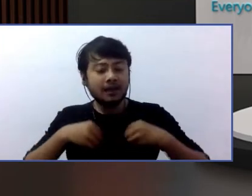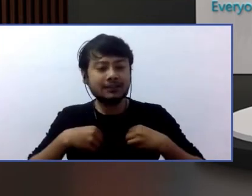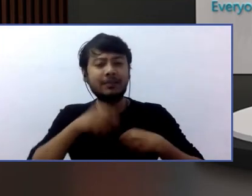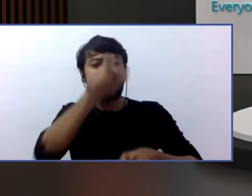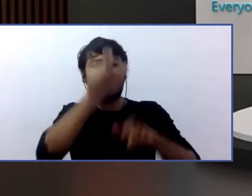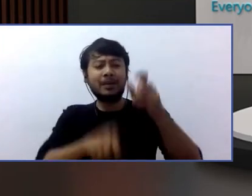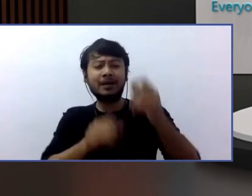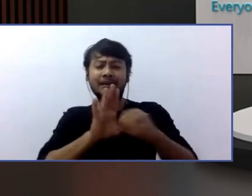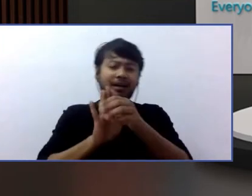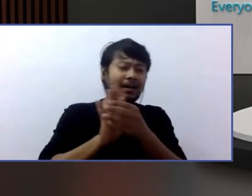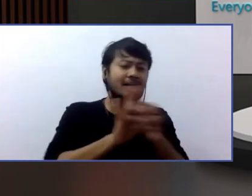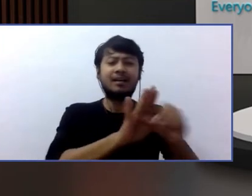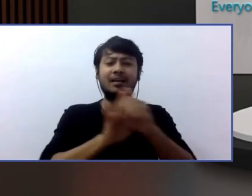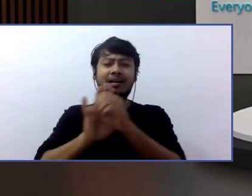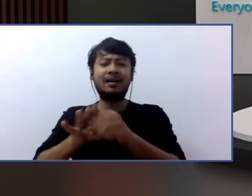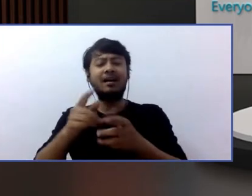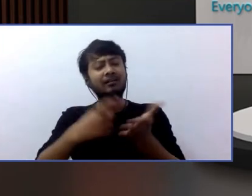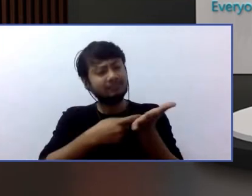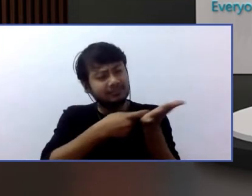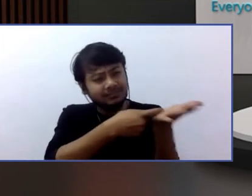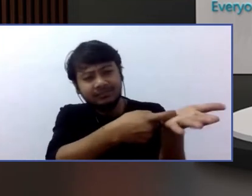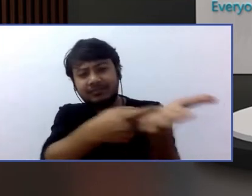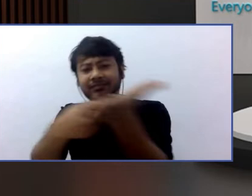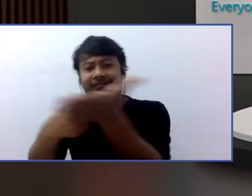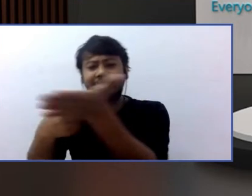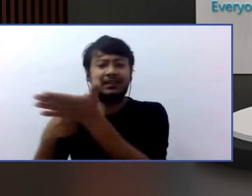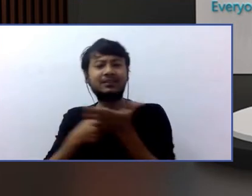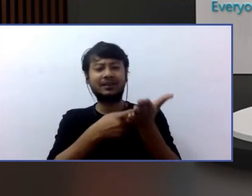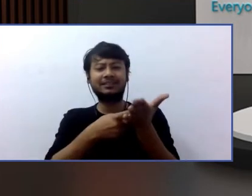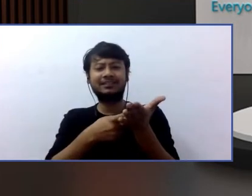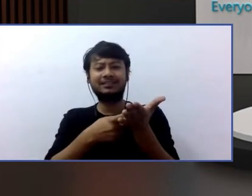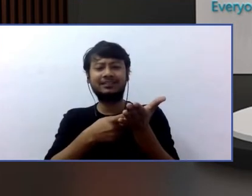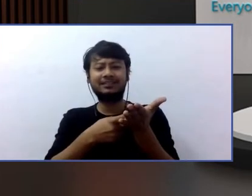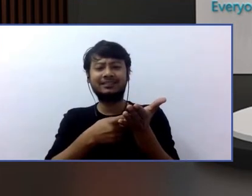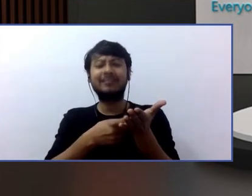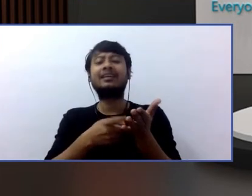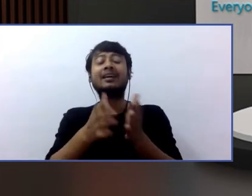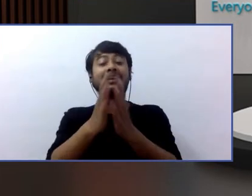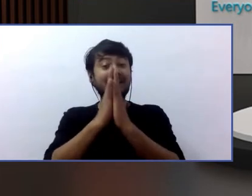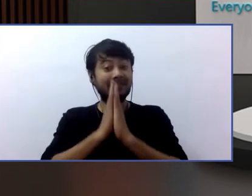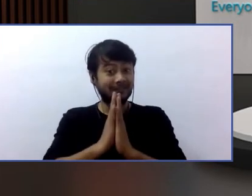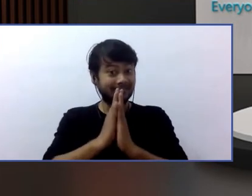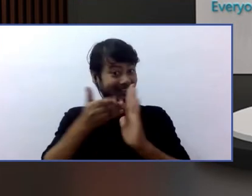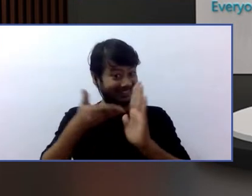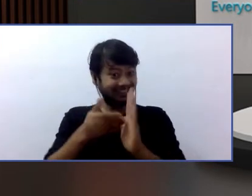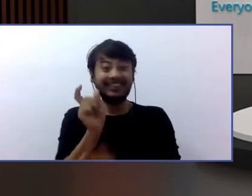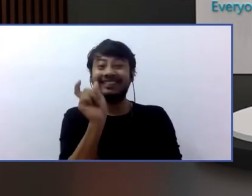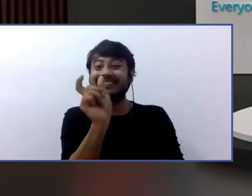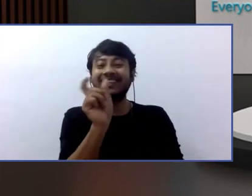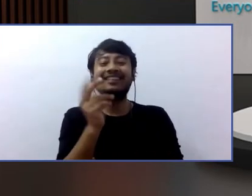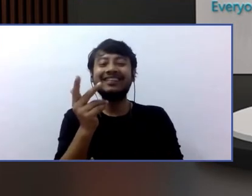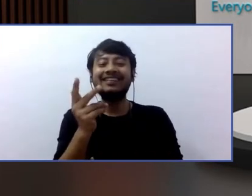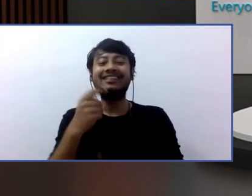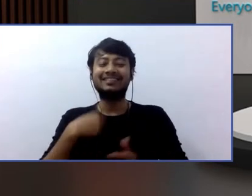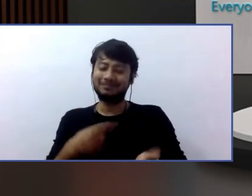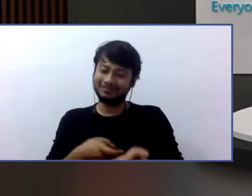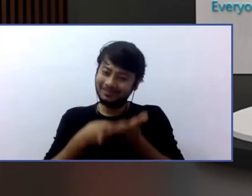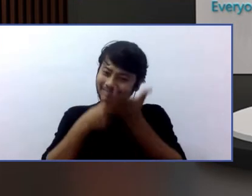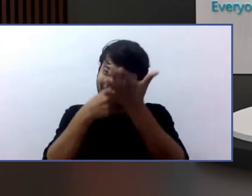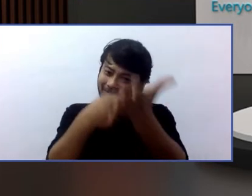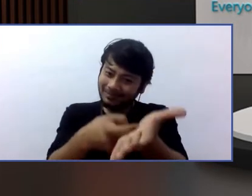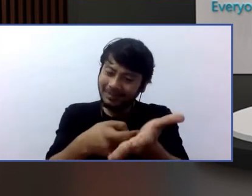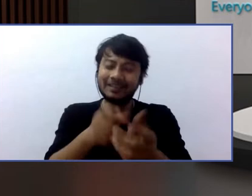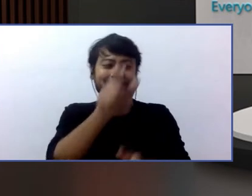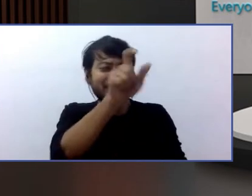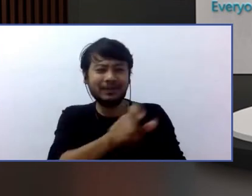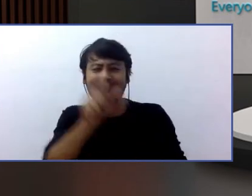walks of life. Just like namaste means sharing respect to everyone you meet. He is Inclu,